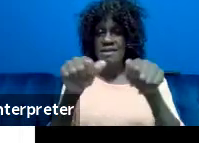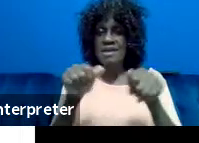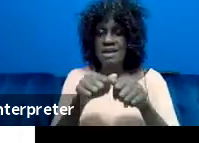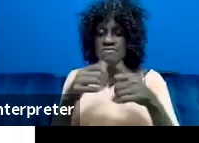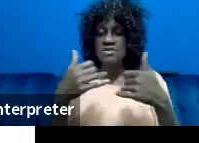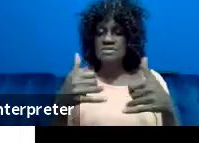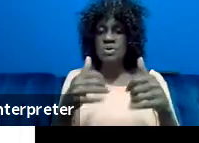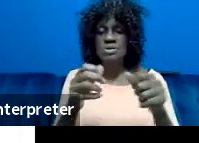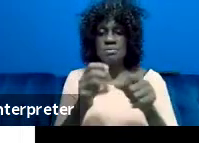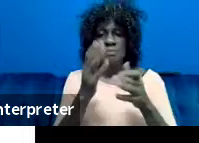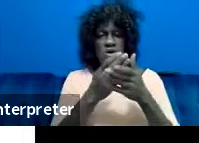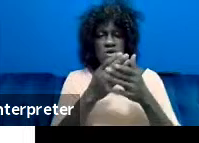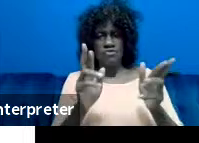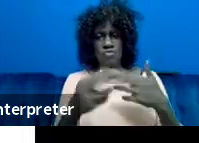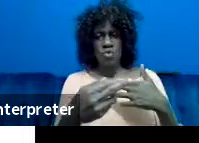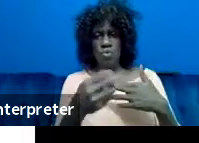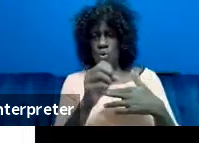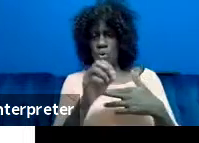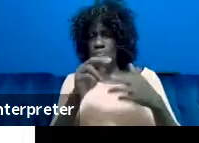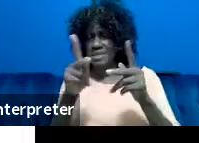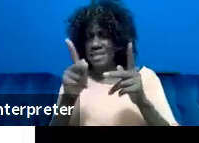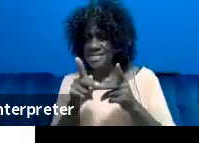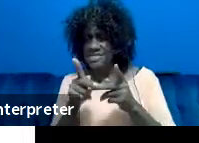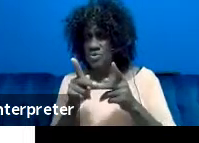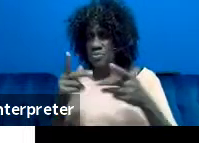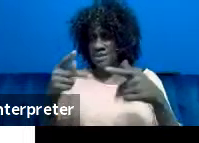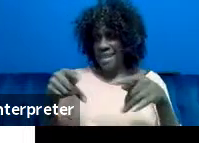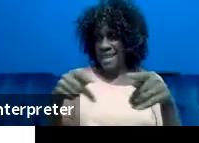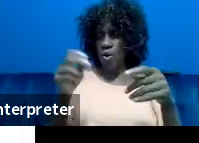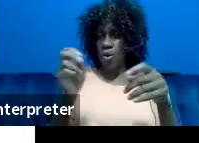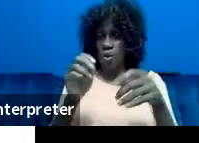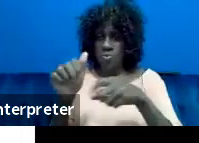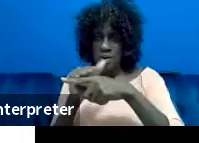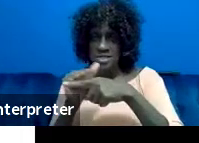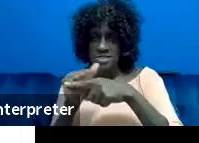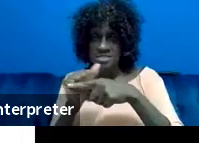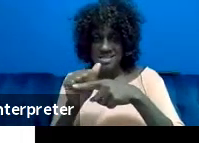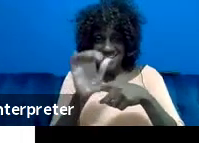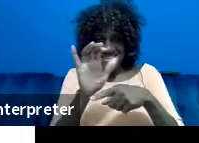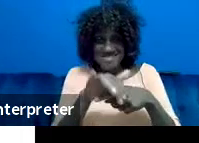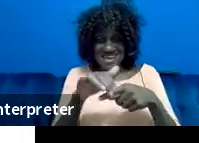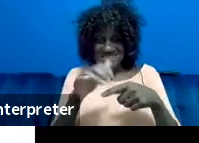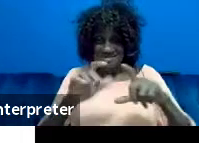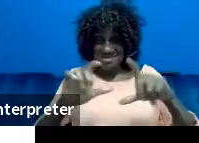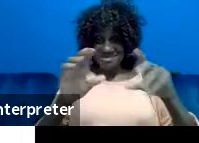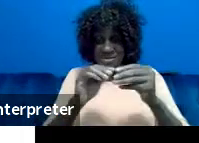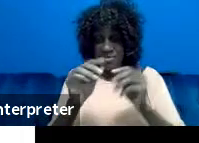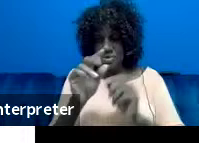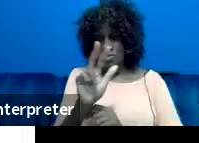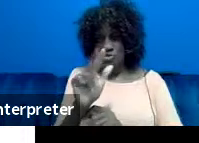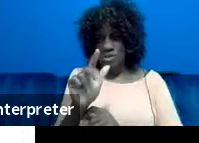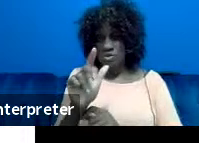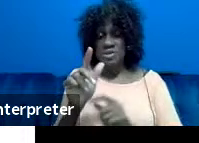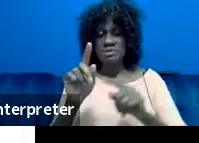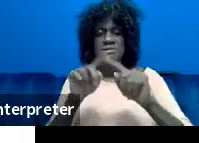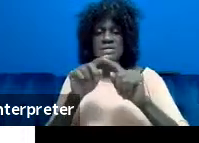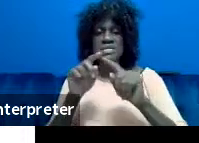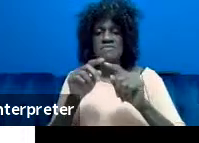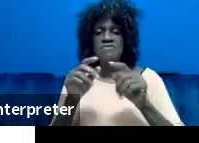room or space where play or practice of a sport occurs. And I'm showing you on slide 23 a series of ball fields.